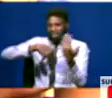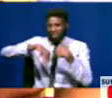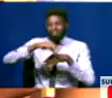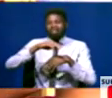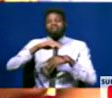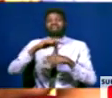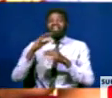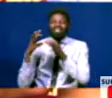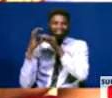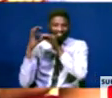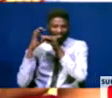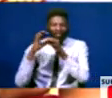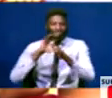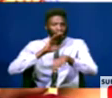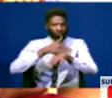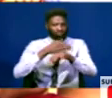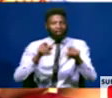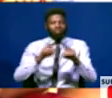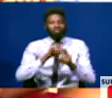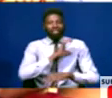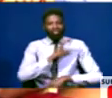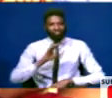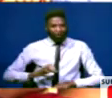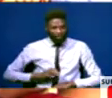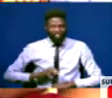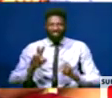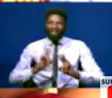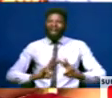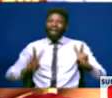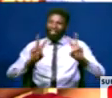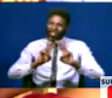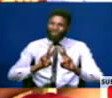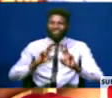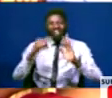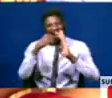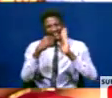traditional beliefs, practices, and values.